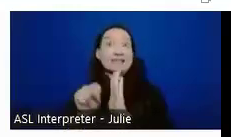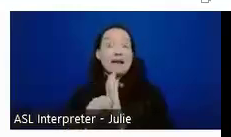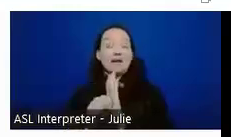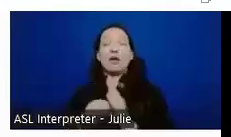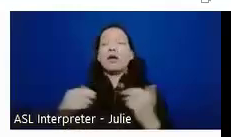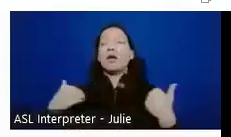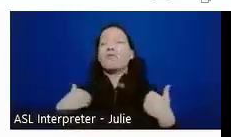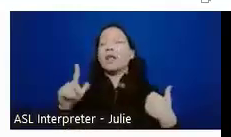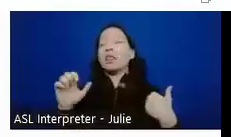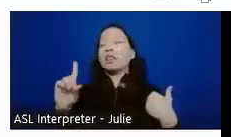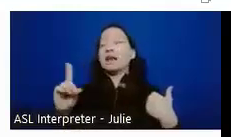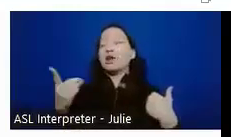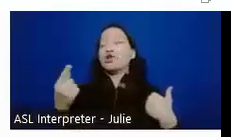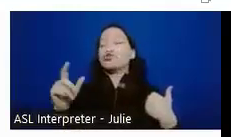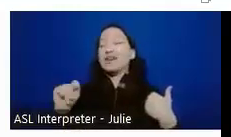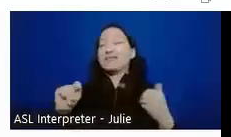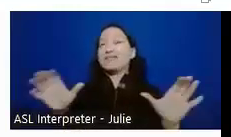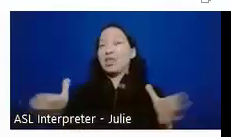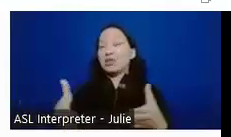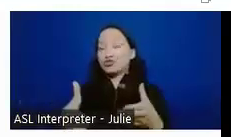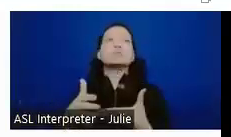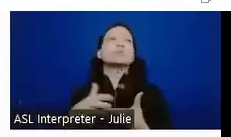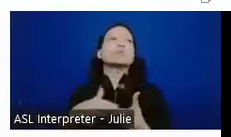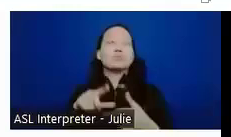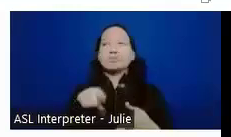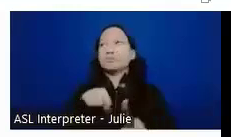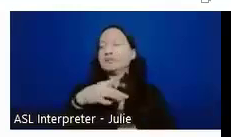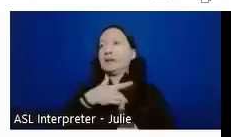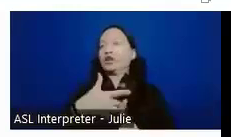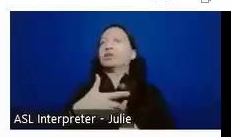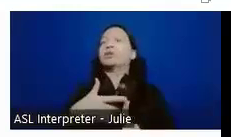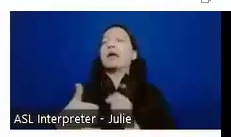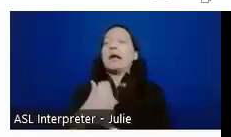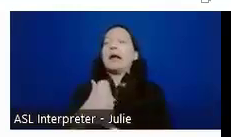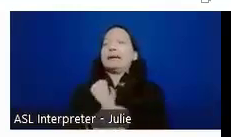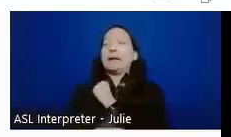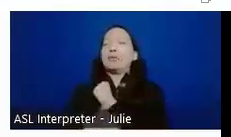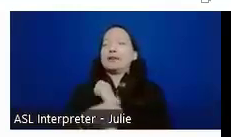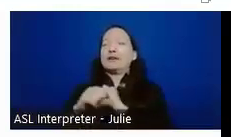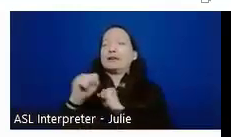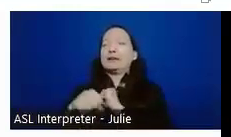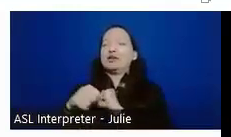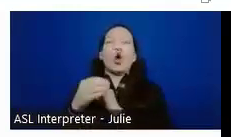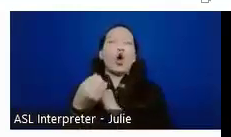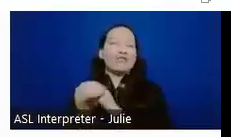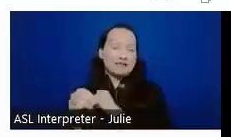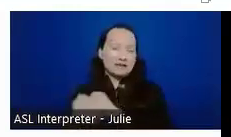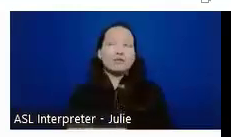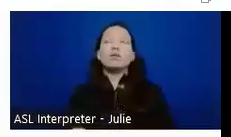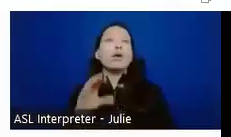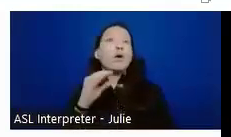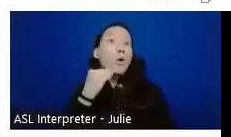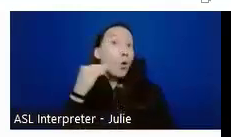a land grant college, and has based out of that usually what are called county extension offices, and